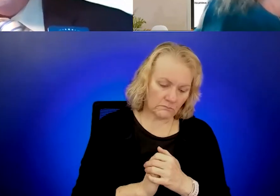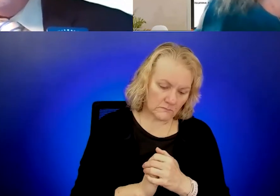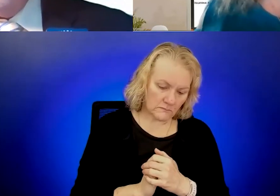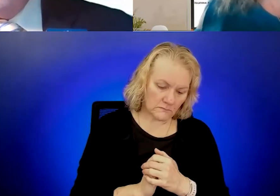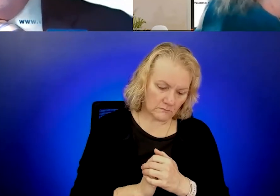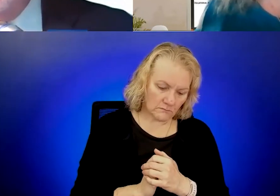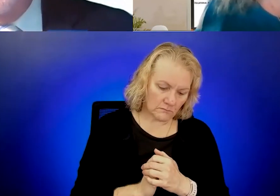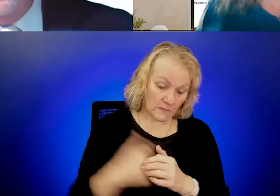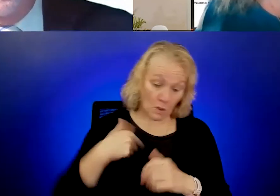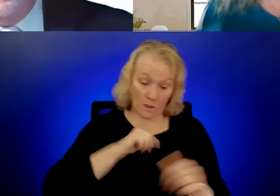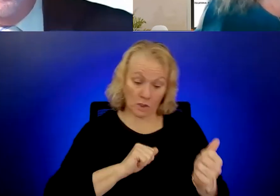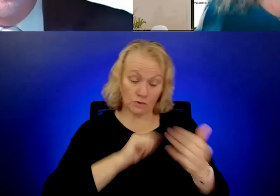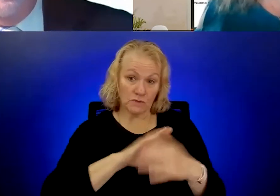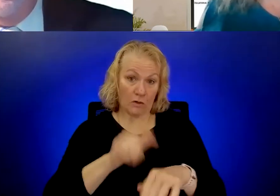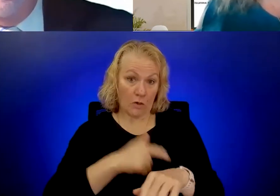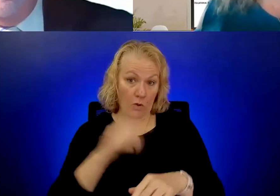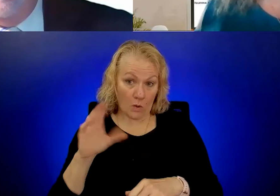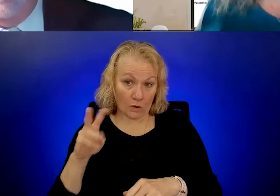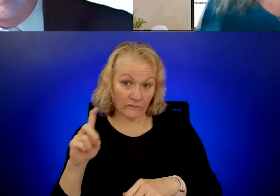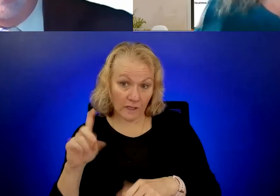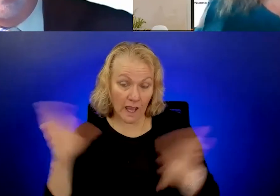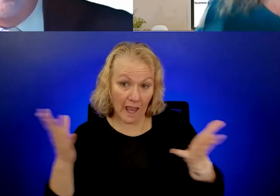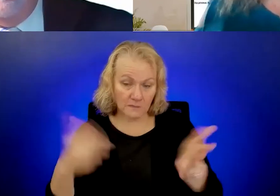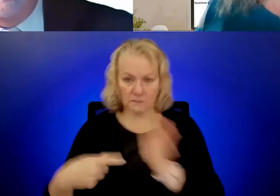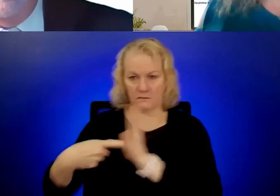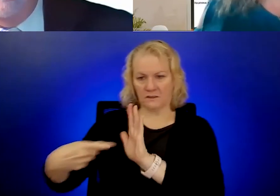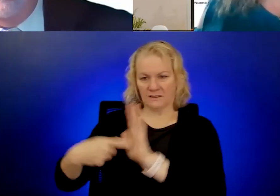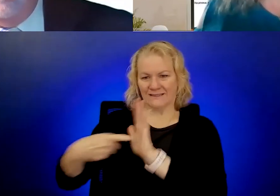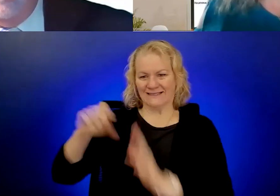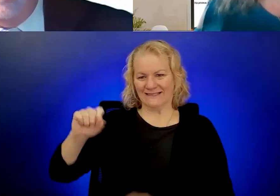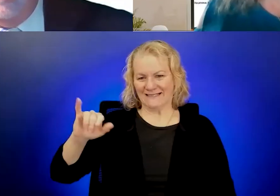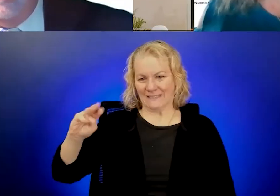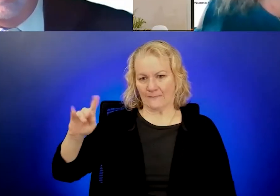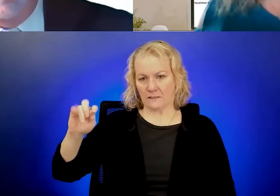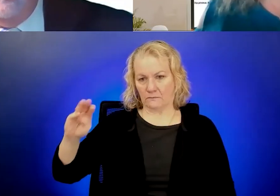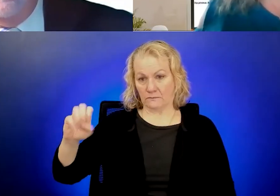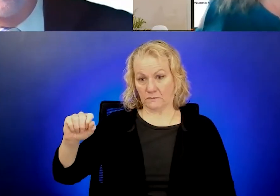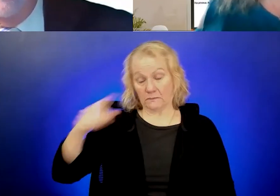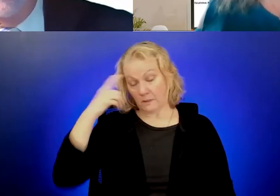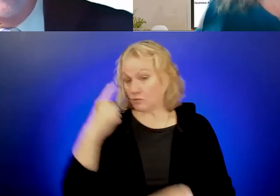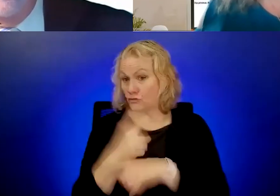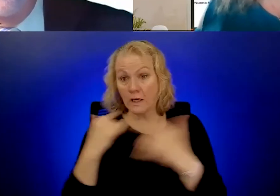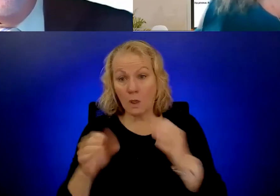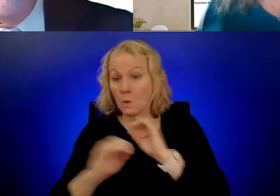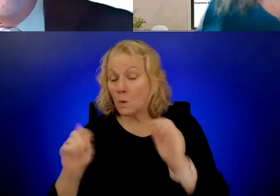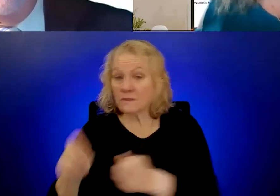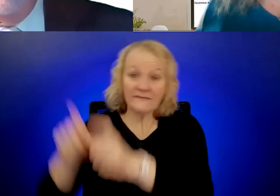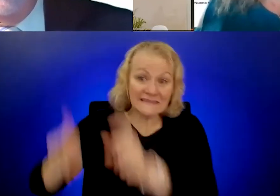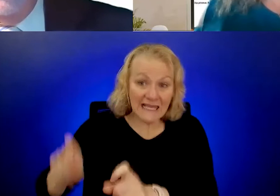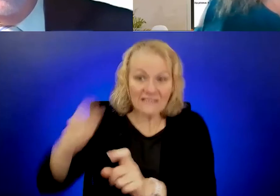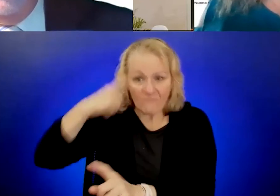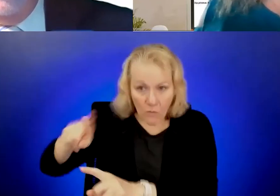long COVID as the symptoms, because there's not right now a test for long